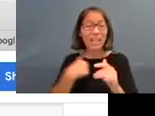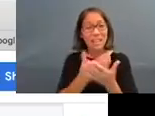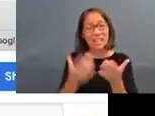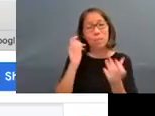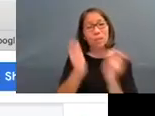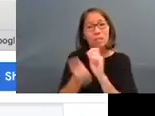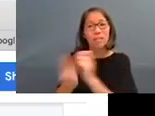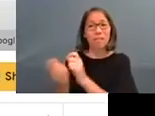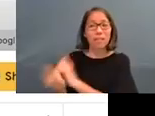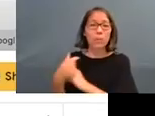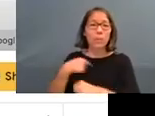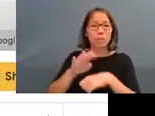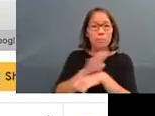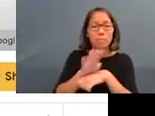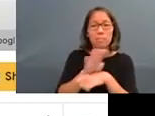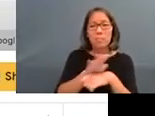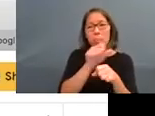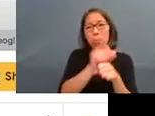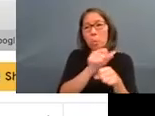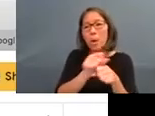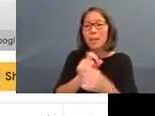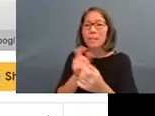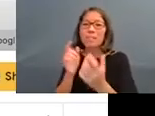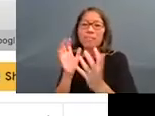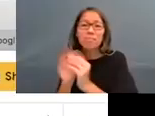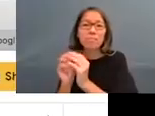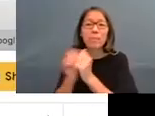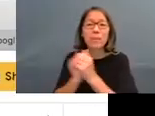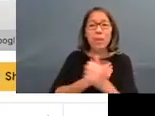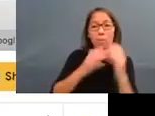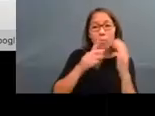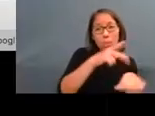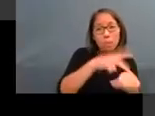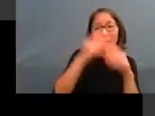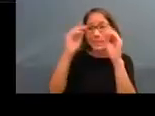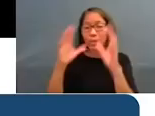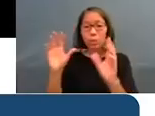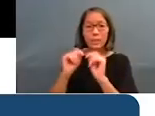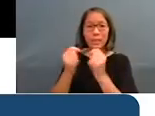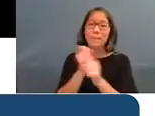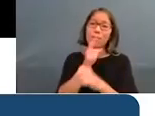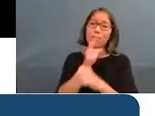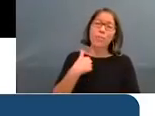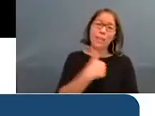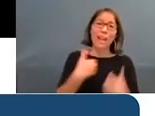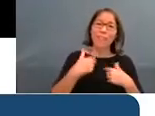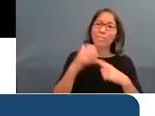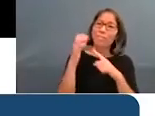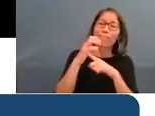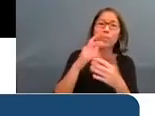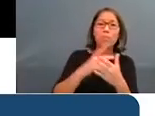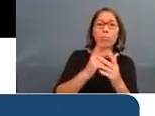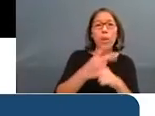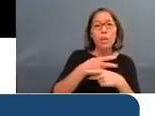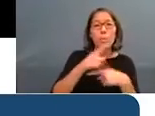busy working and meeting with our principals and teacher teams to ensure that we have the best product for you when we welcome all of